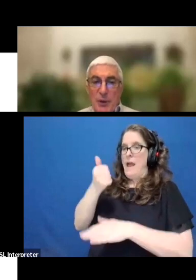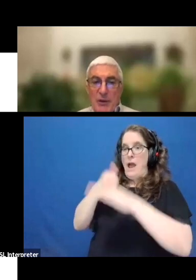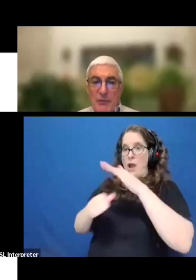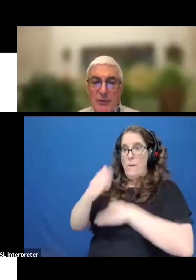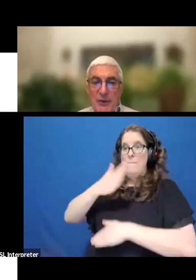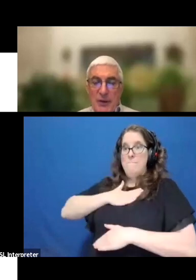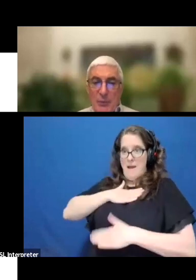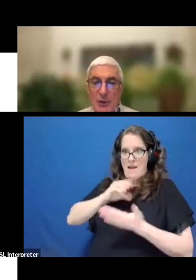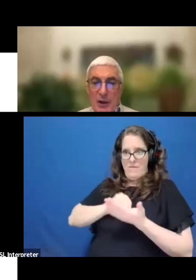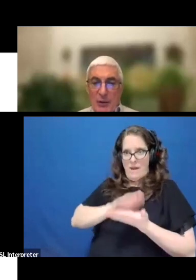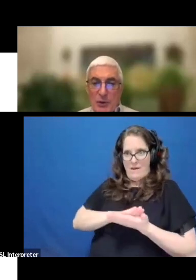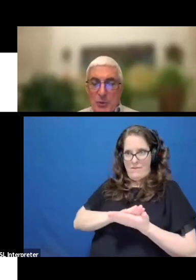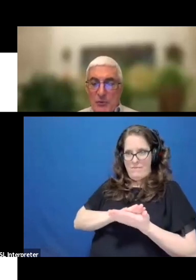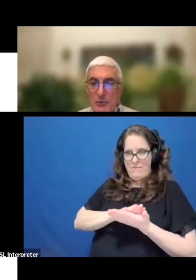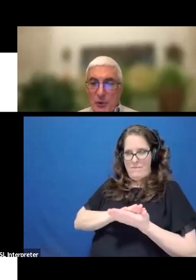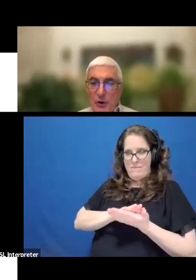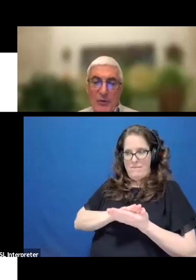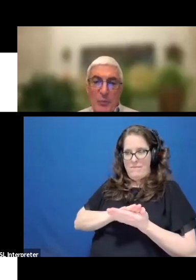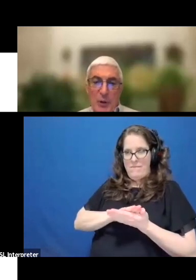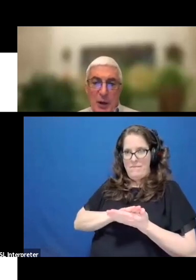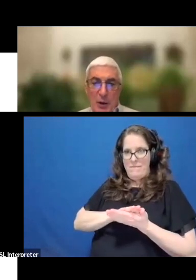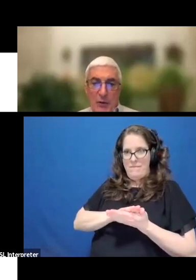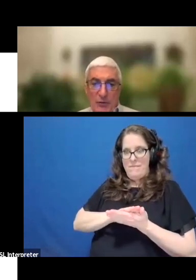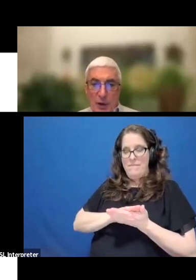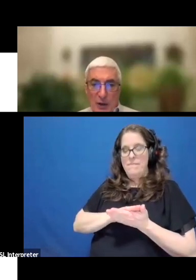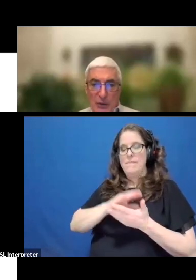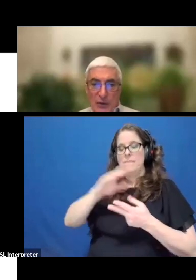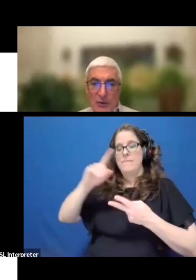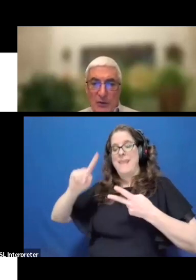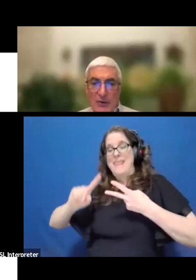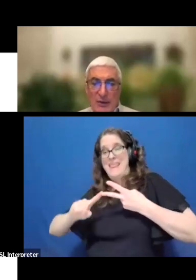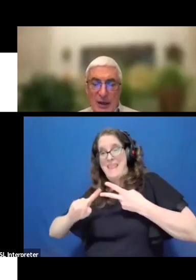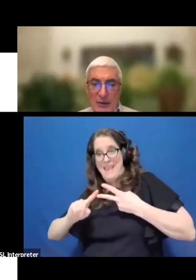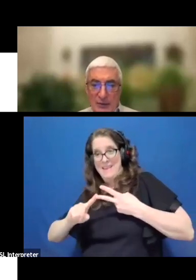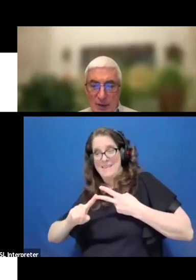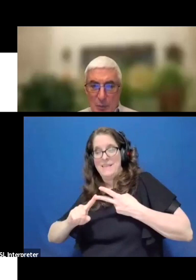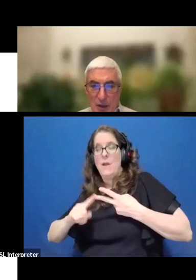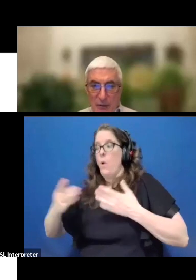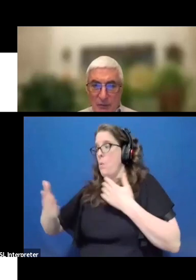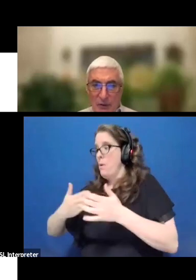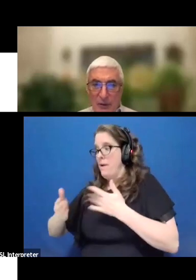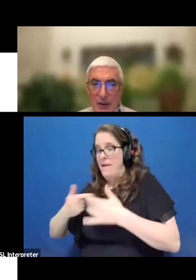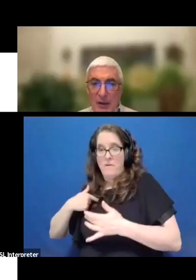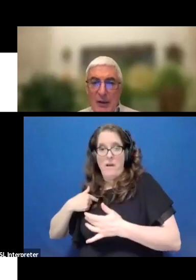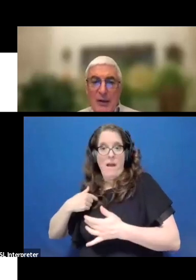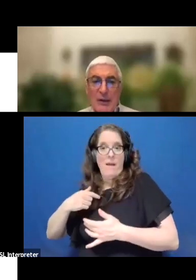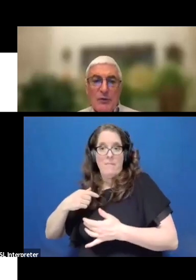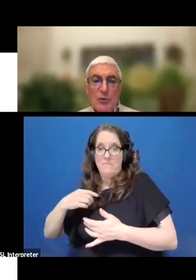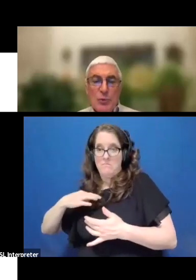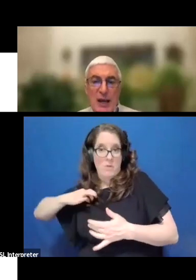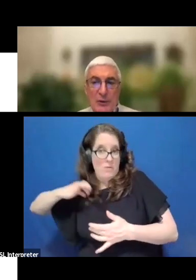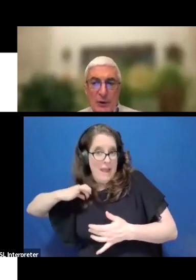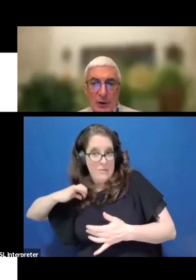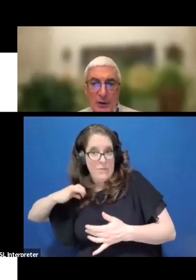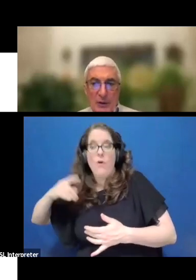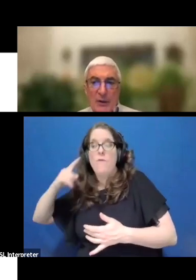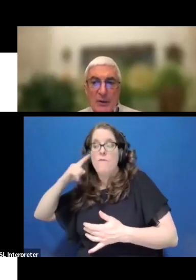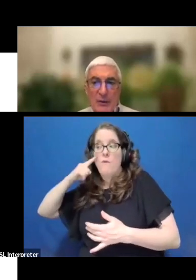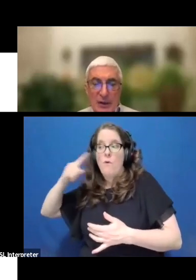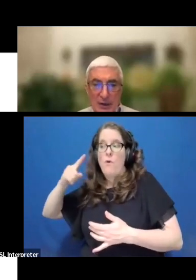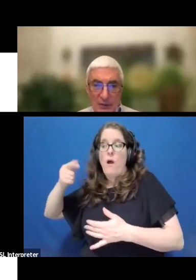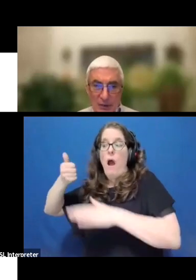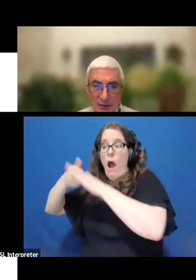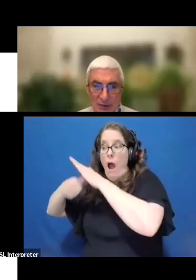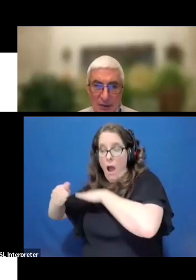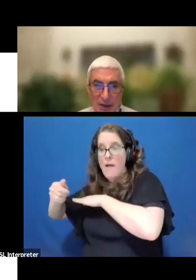If the benefit that they'd be eligible for on the parent's record, the DAC benefit, is greater